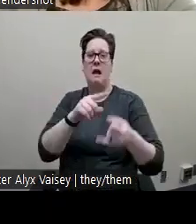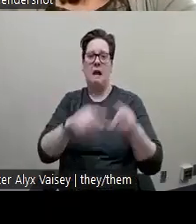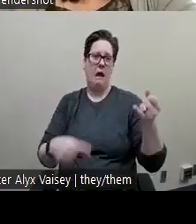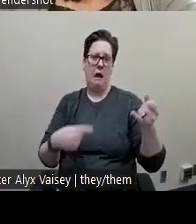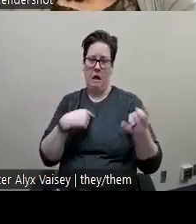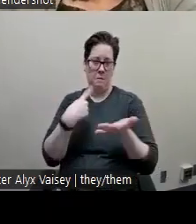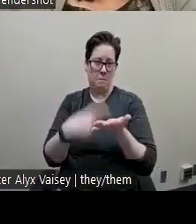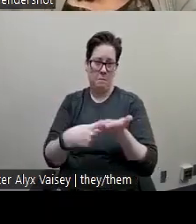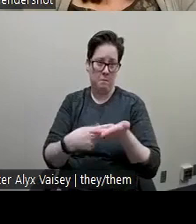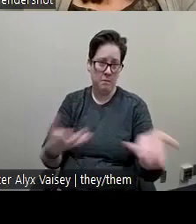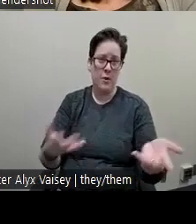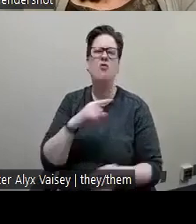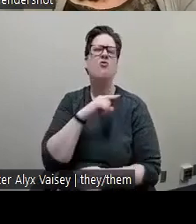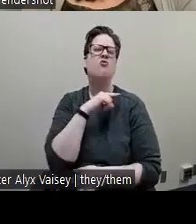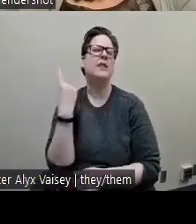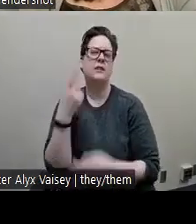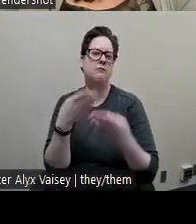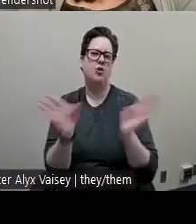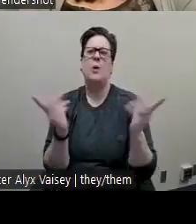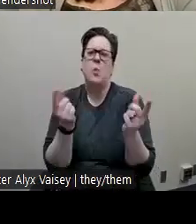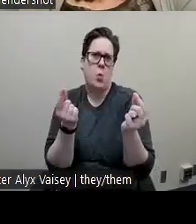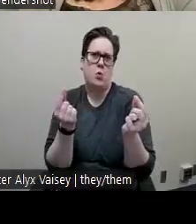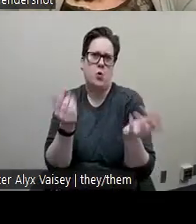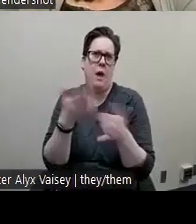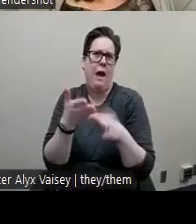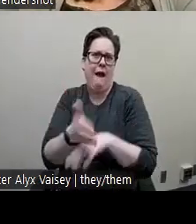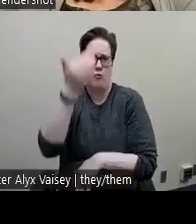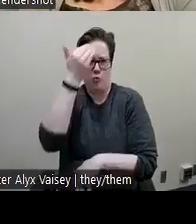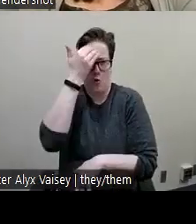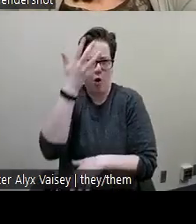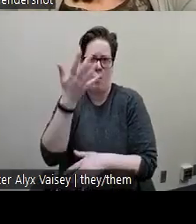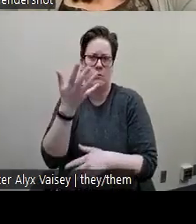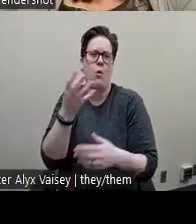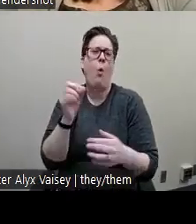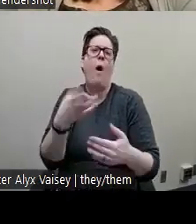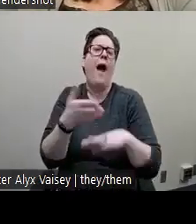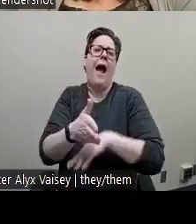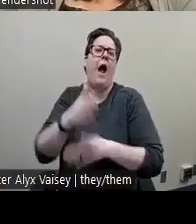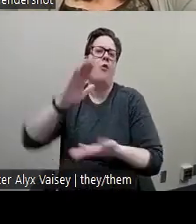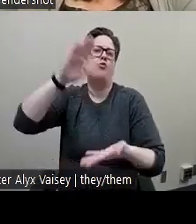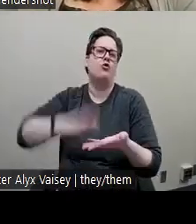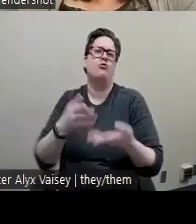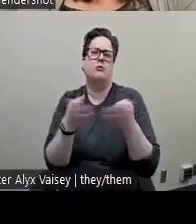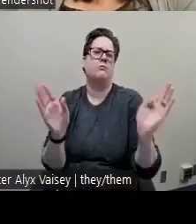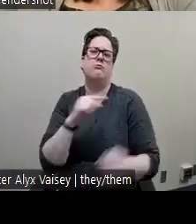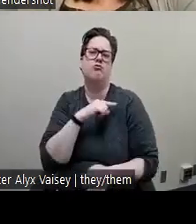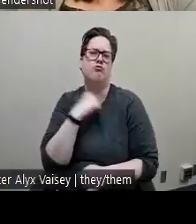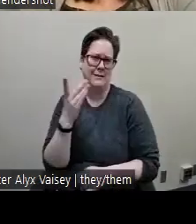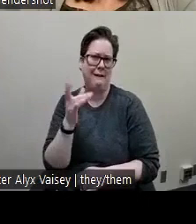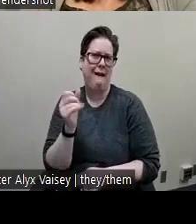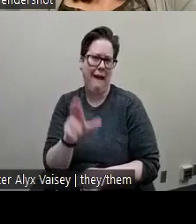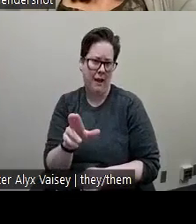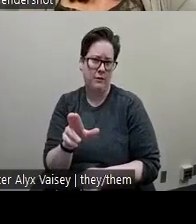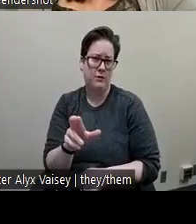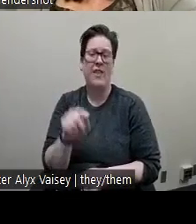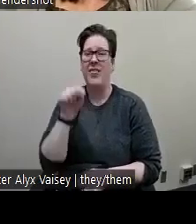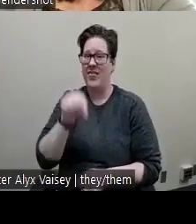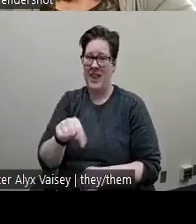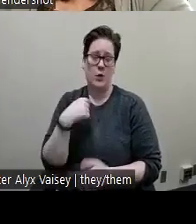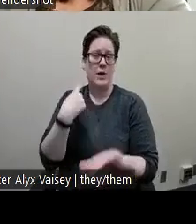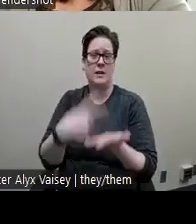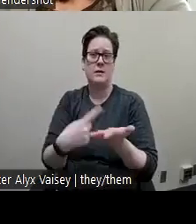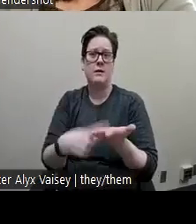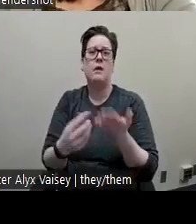do with risk in general, how to reduce your risk for cancer overall. So this is the conversation we have with people whether or not they